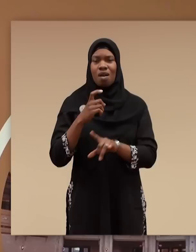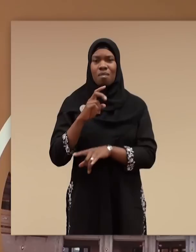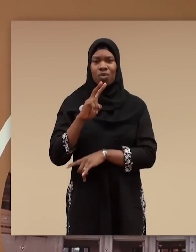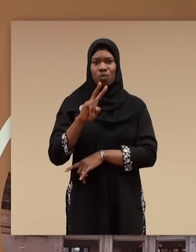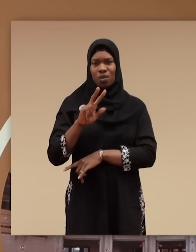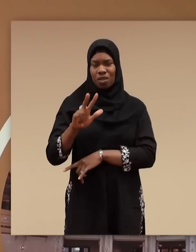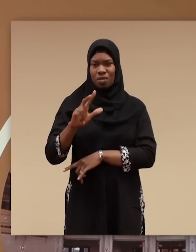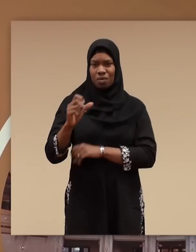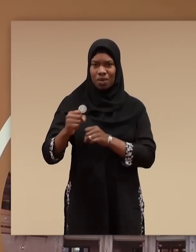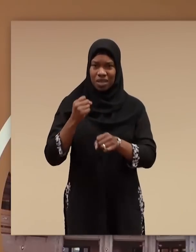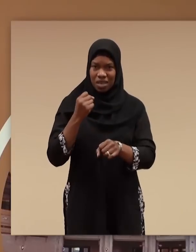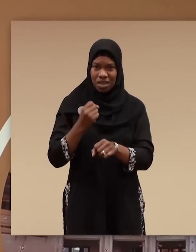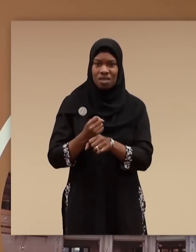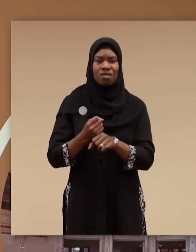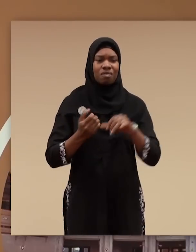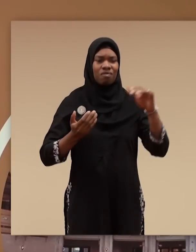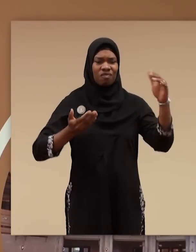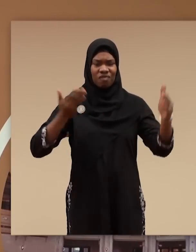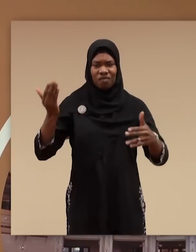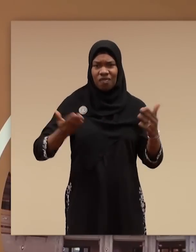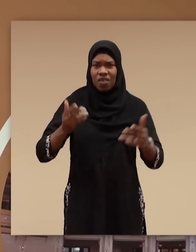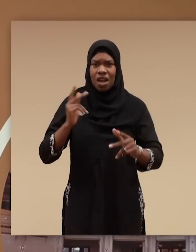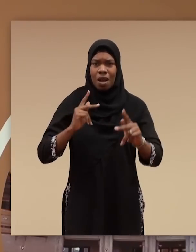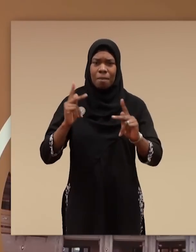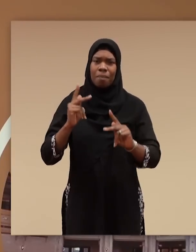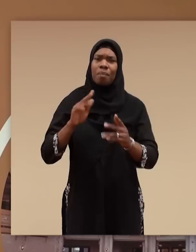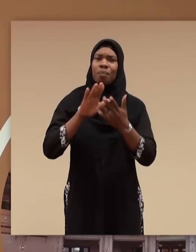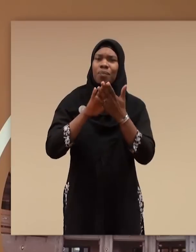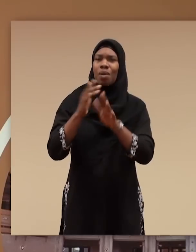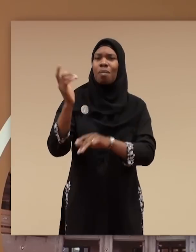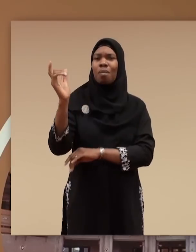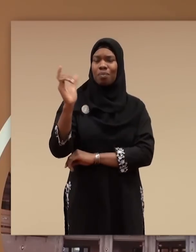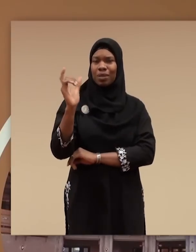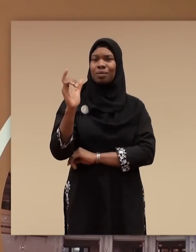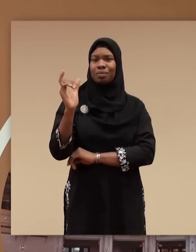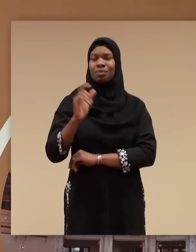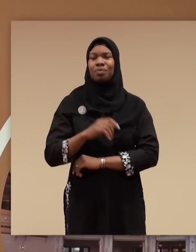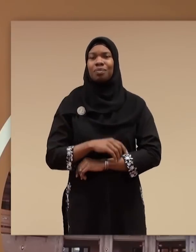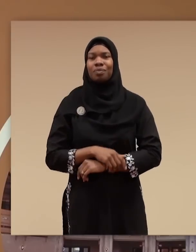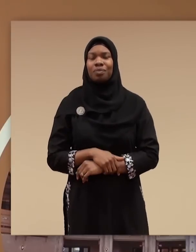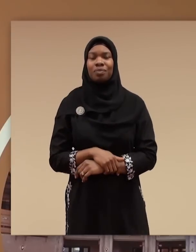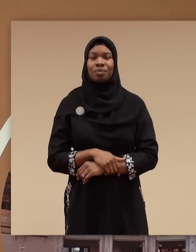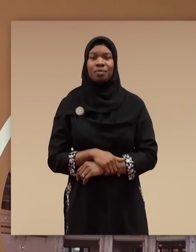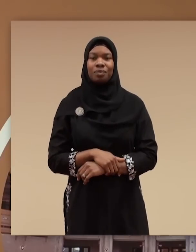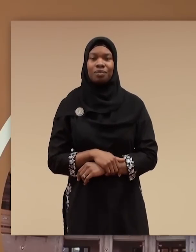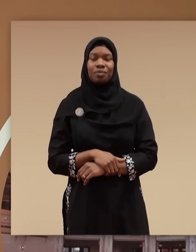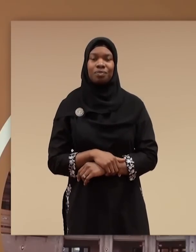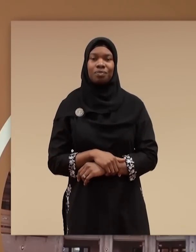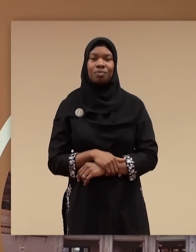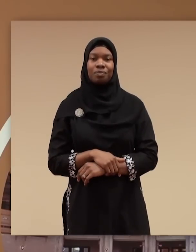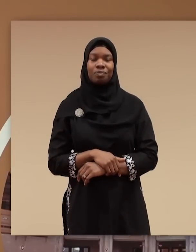of inviting people to Islam. He has been all along